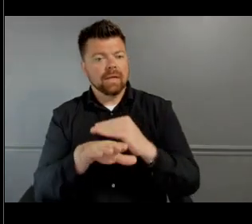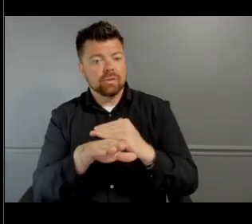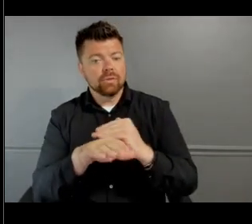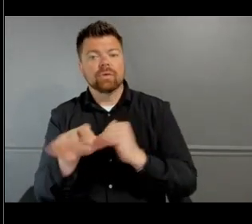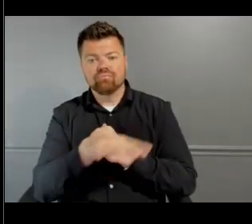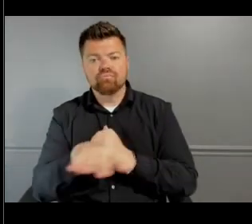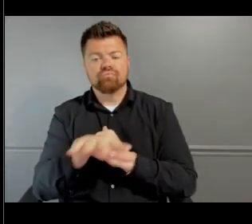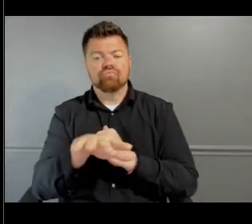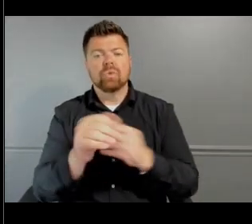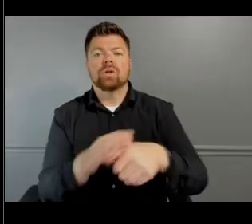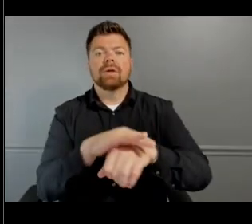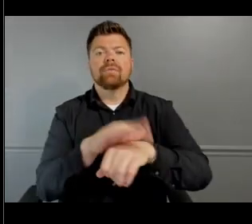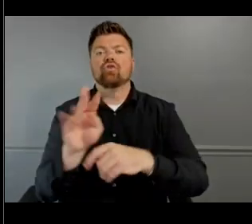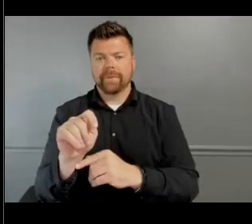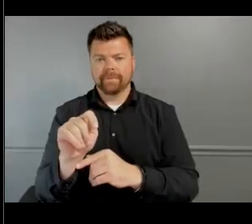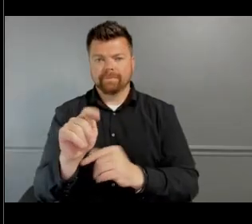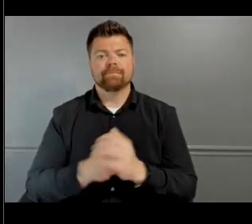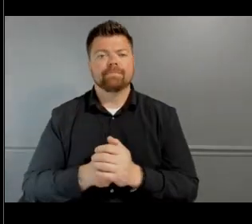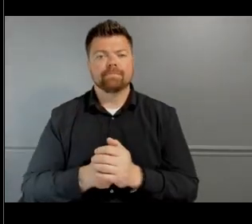the covered unit.